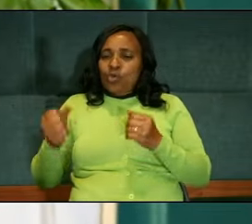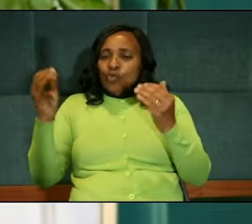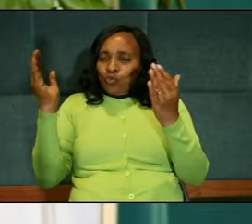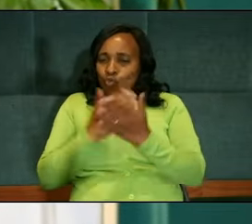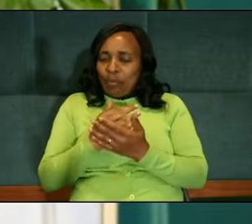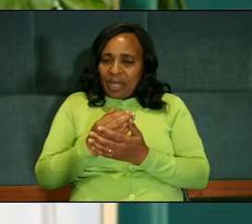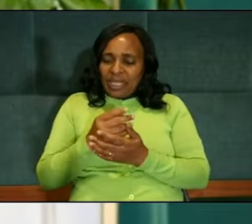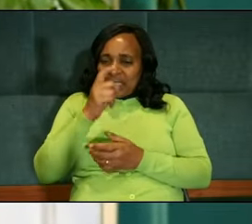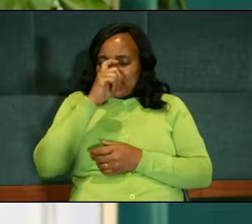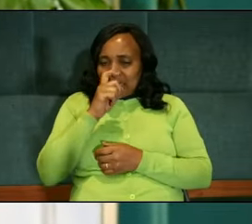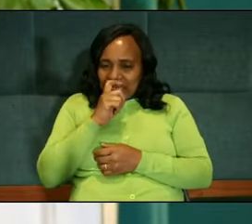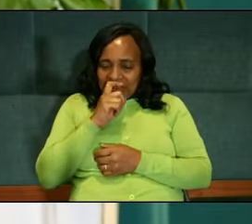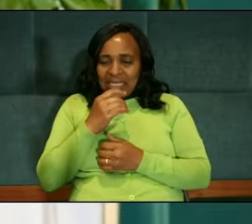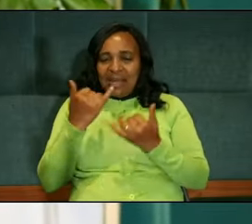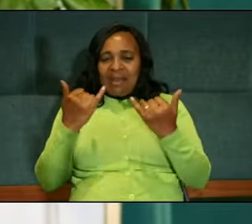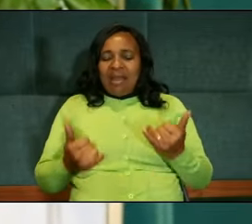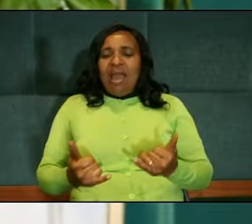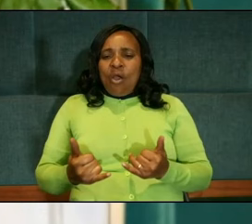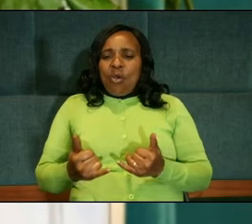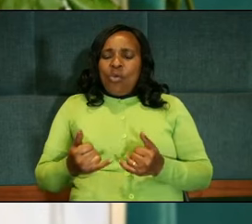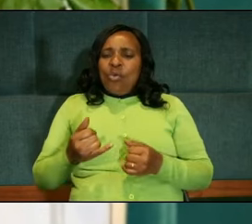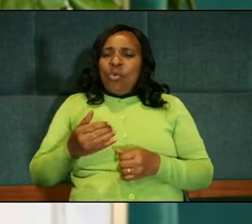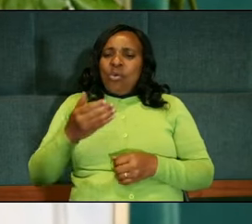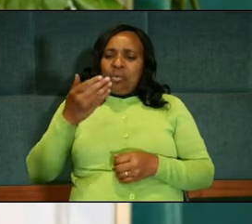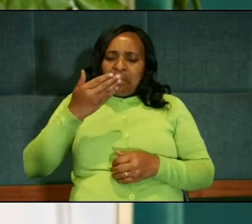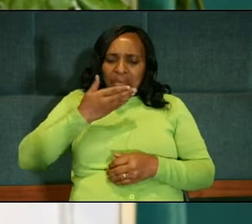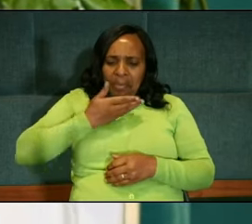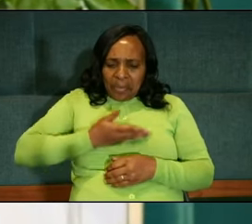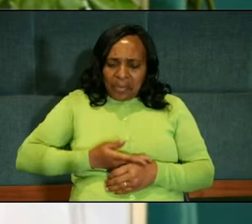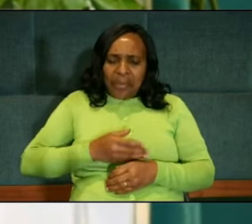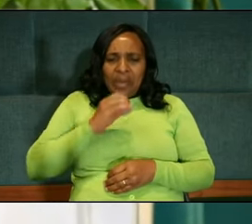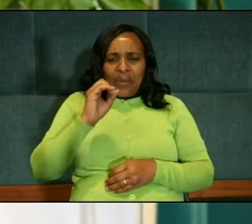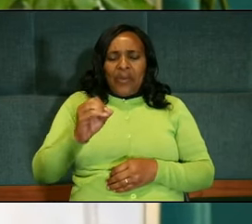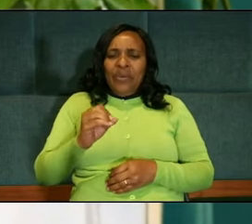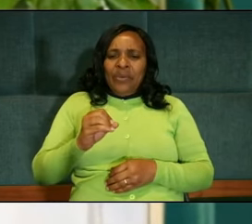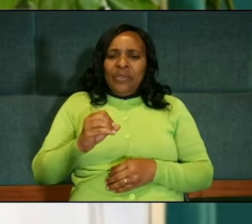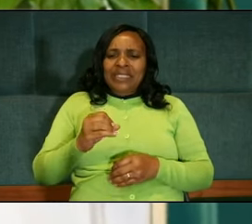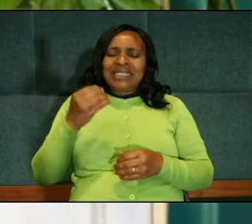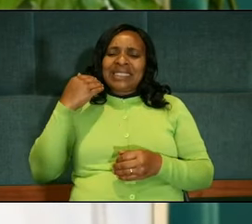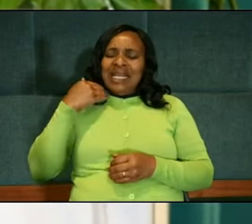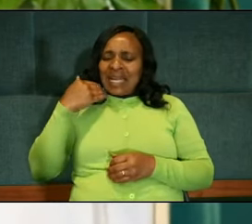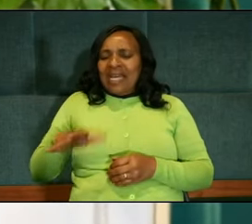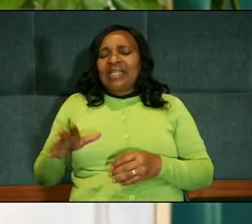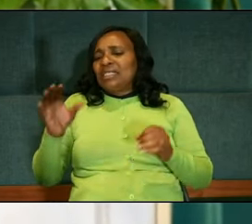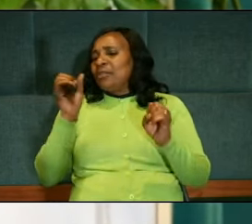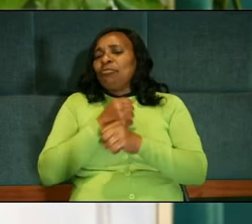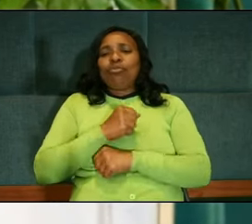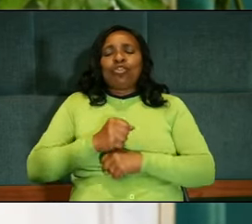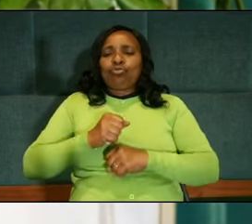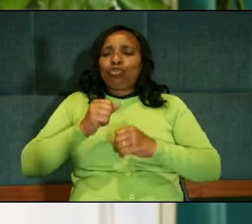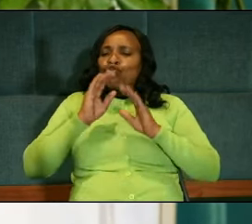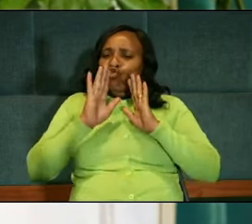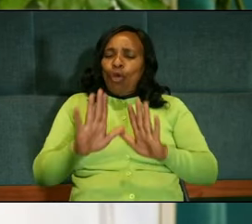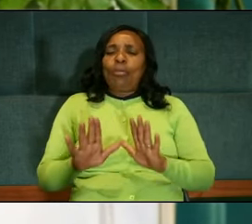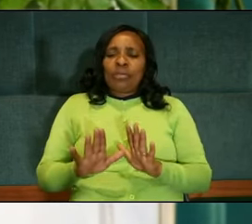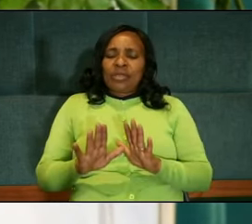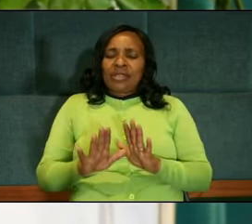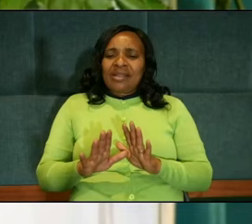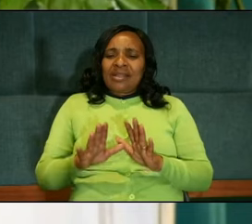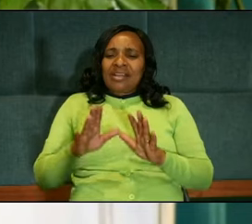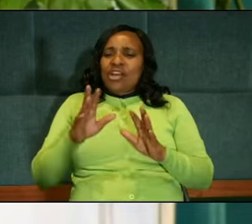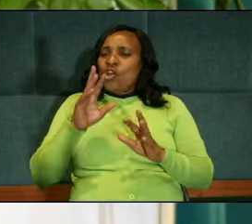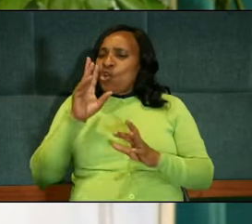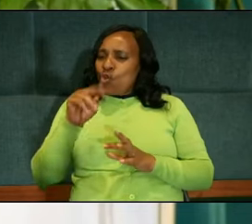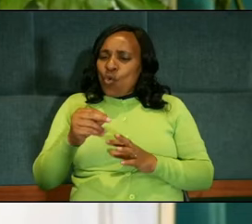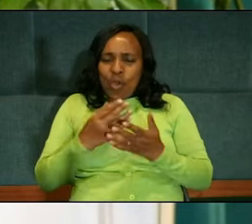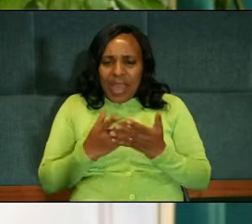was saying that it was unquenchable. You know, it was a jealousy and a hatred that could not be quenched. In other words, there was no